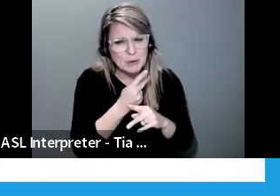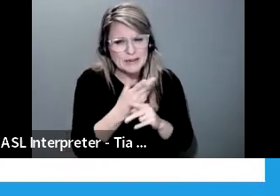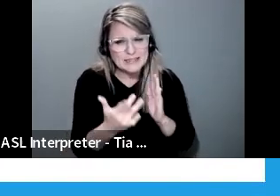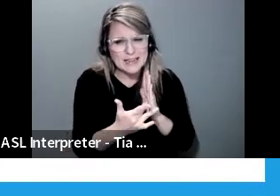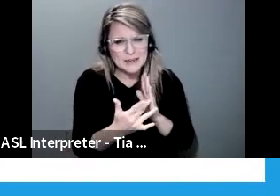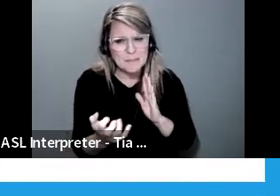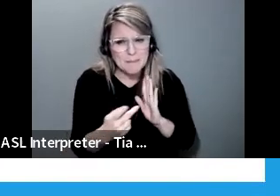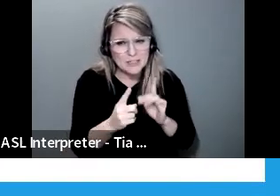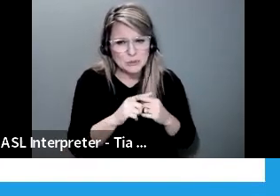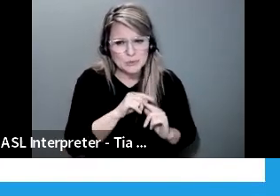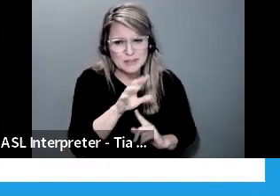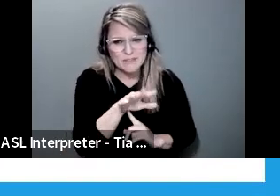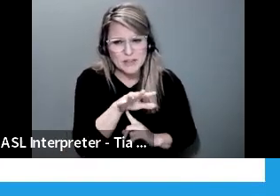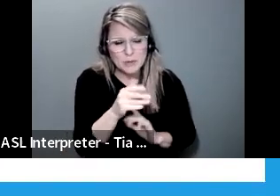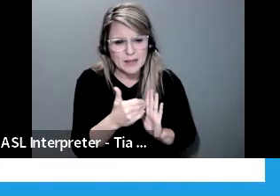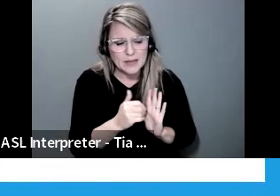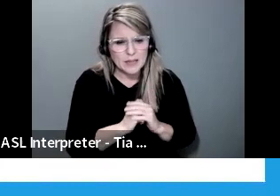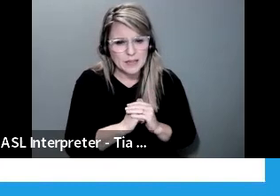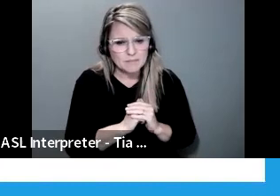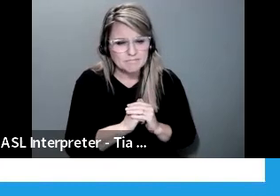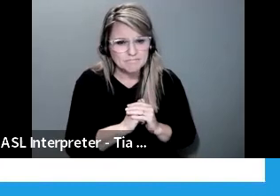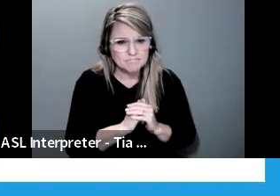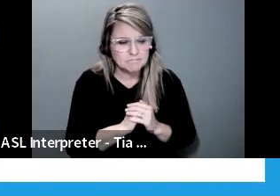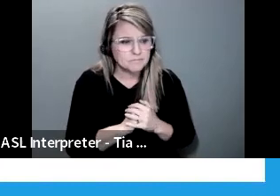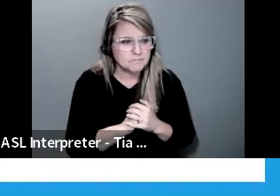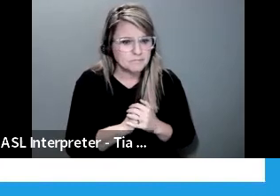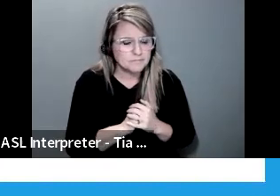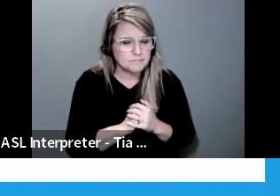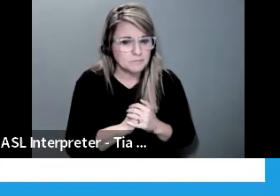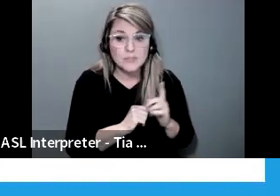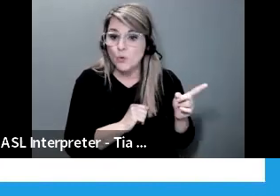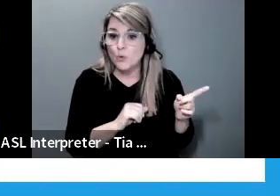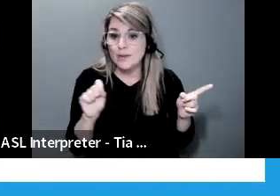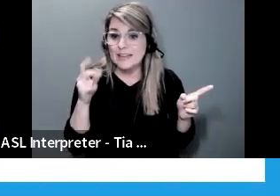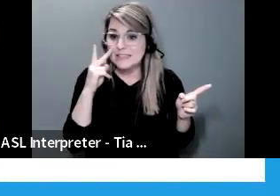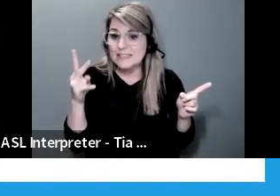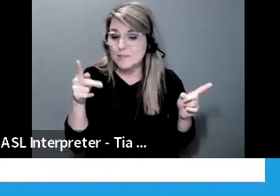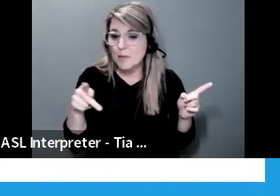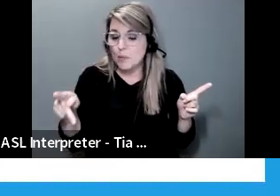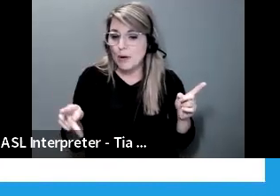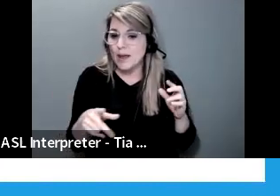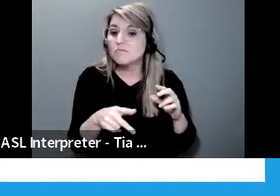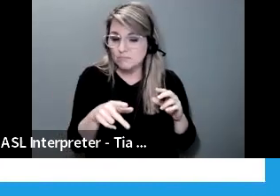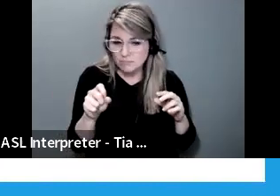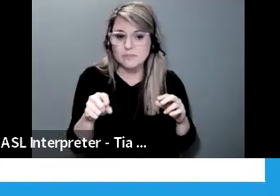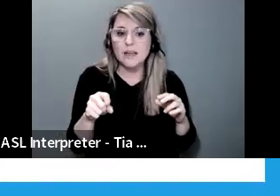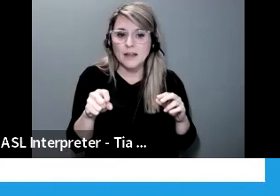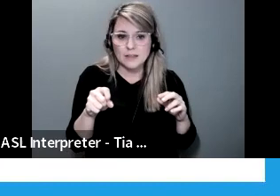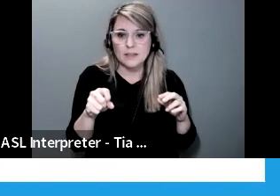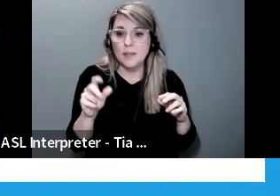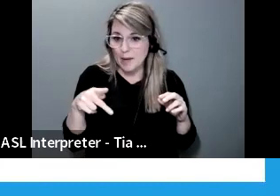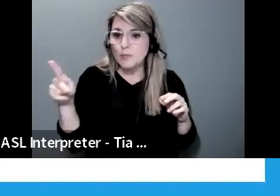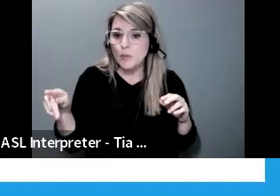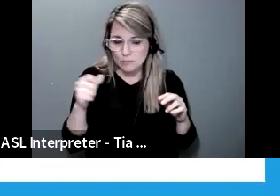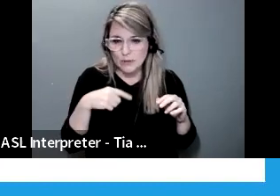back to the video. Welcome to. We can see the PowerPoint screen with the video embedded on our